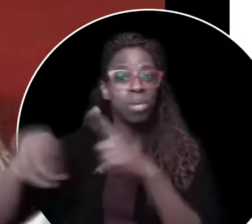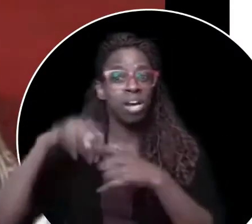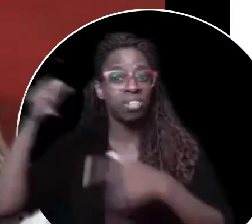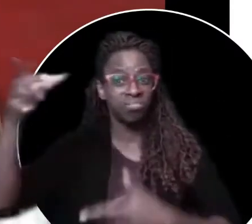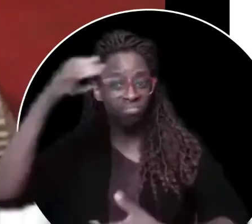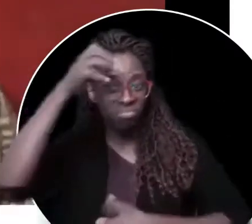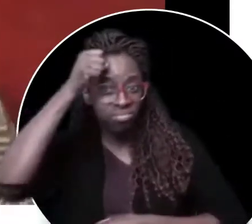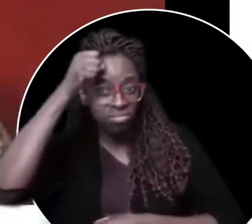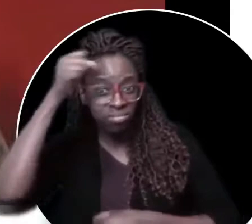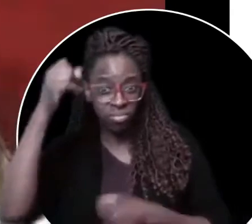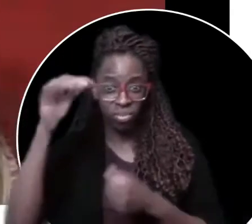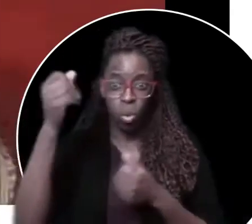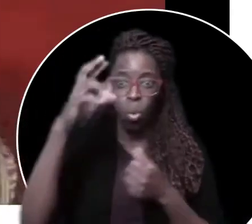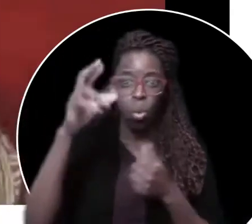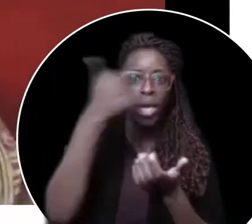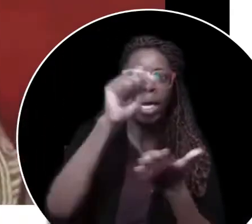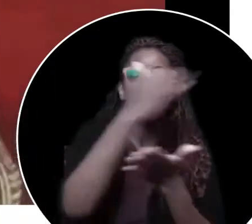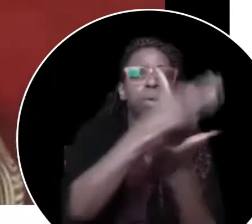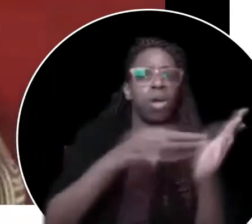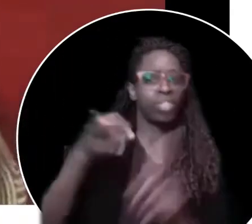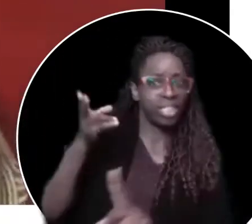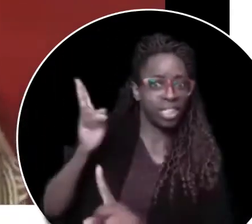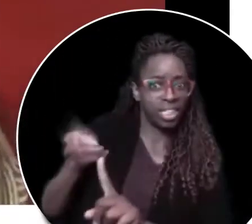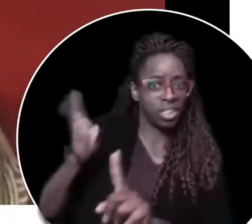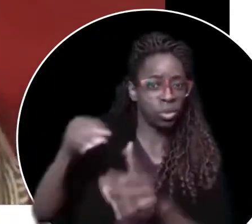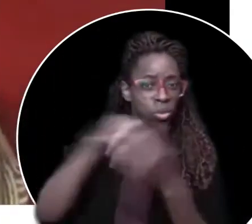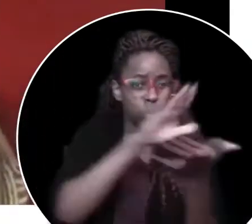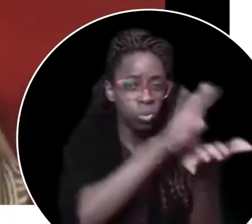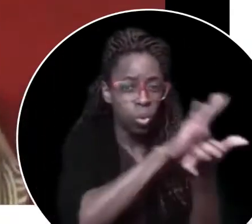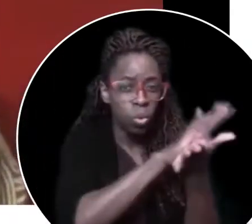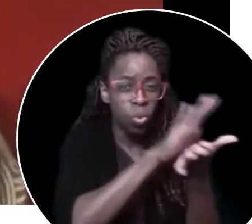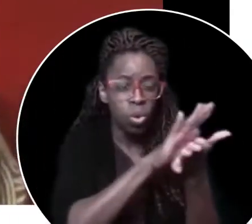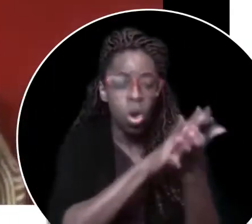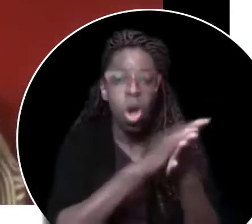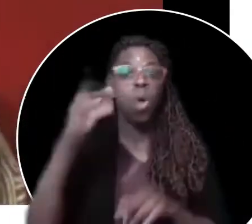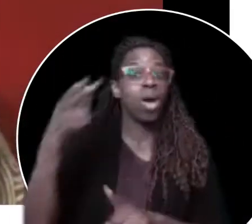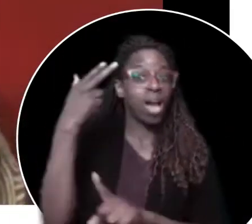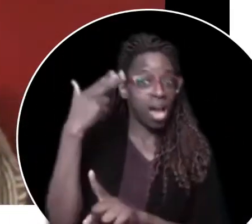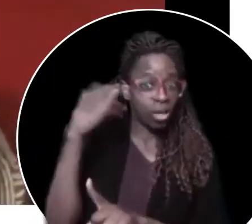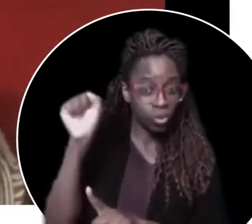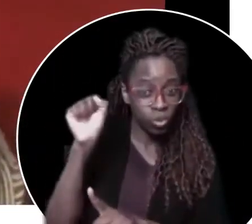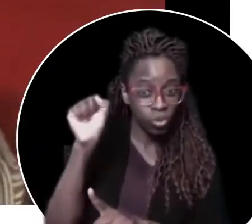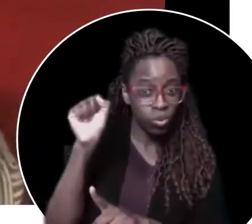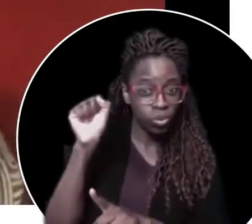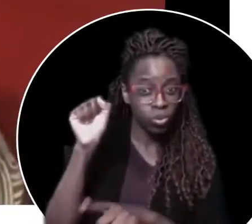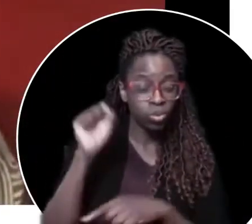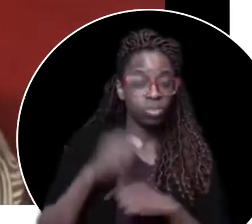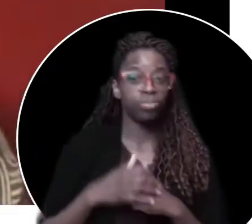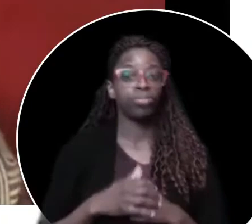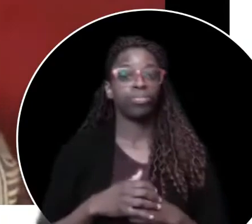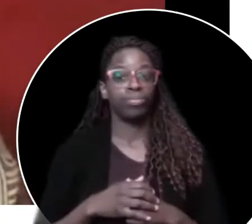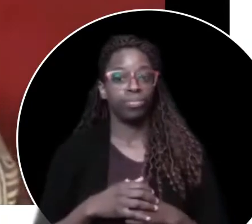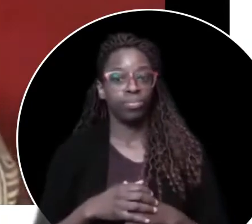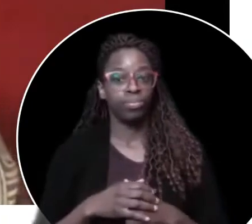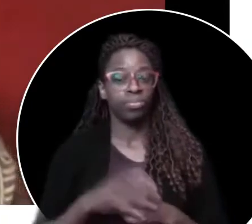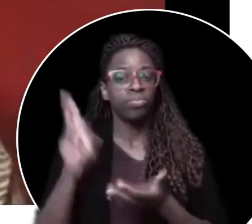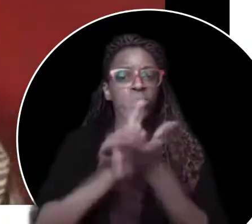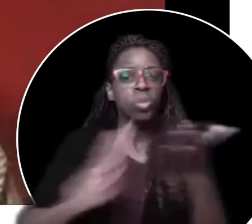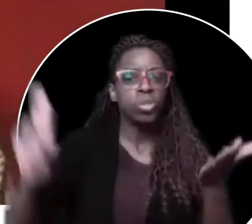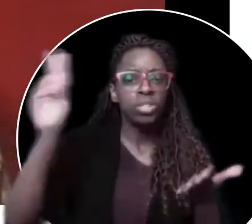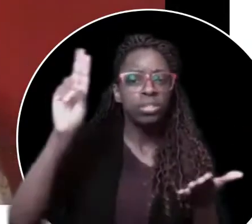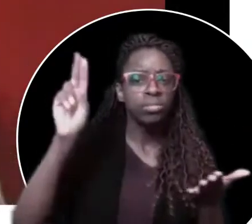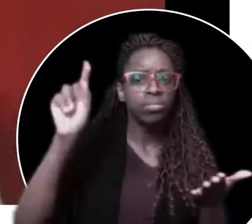school, and university, was either very poorly